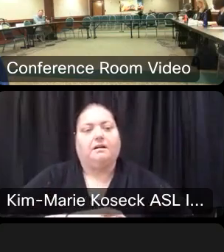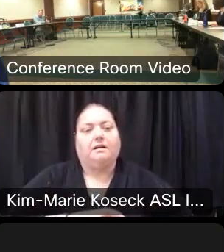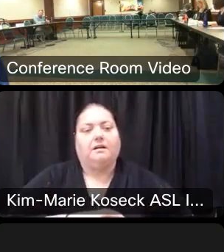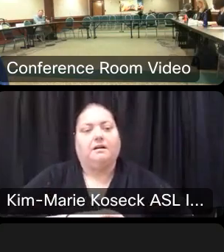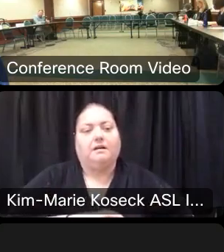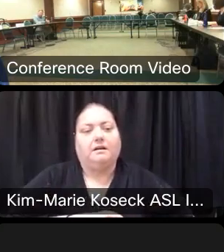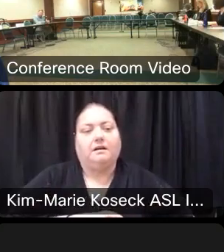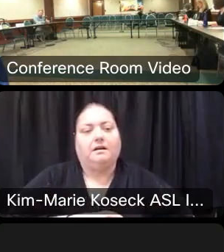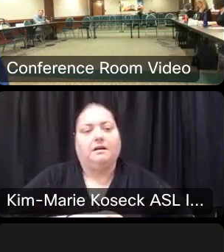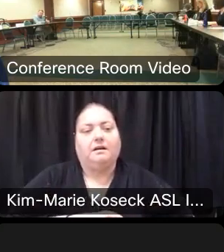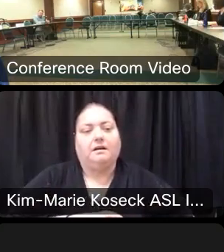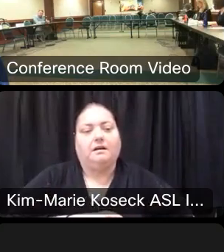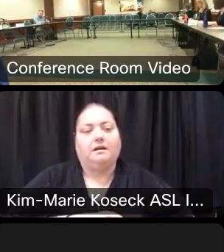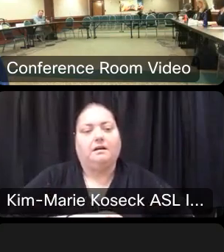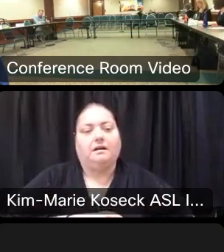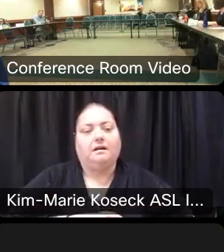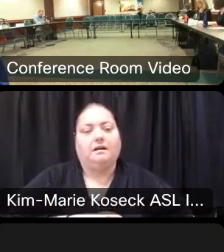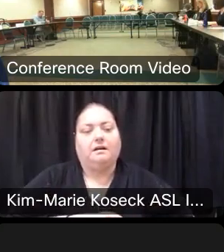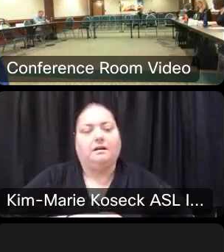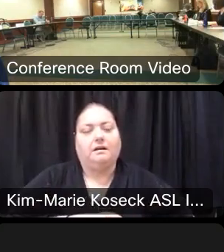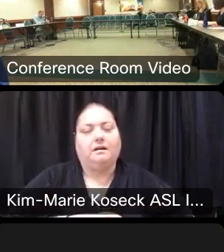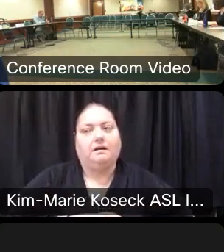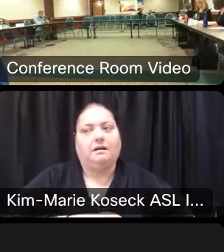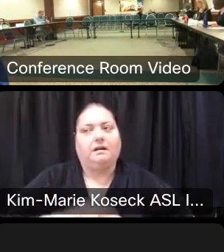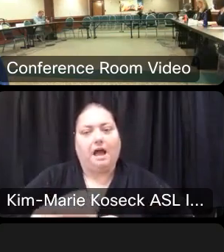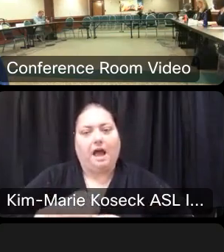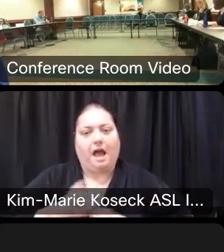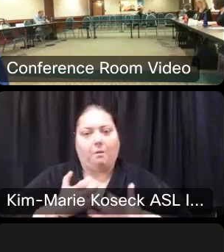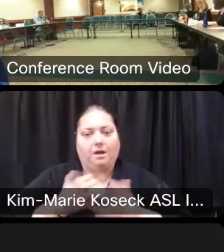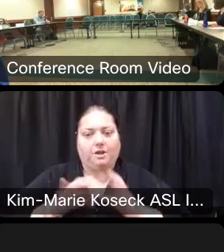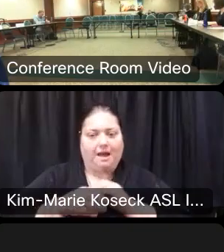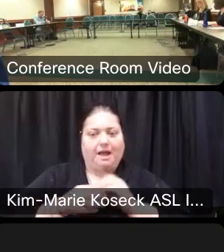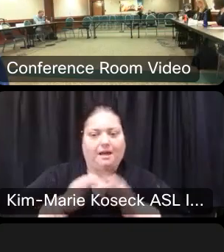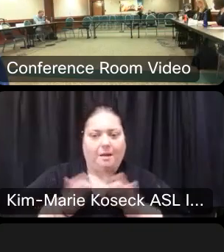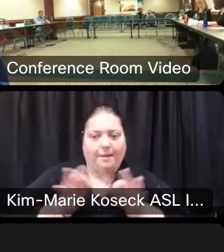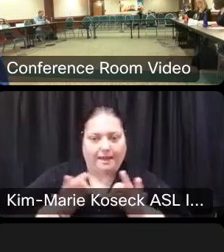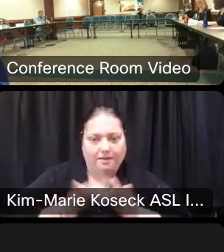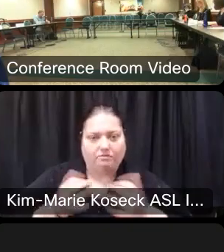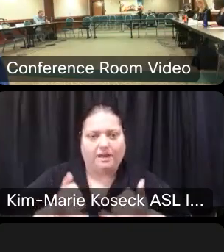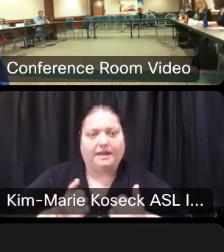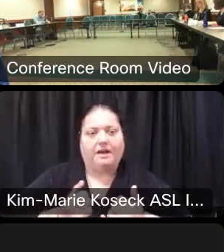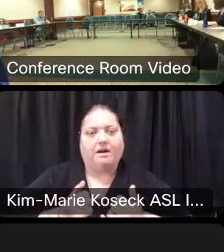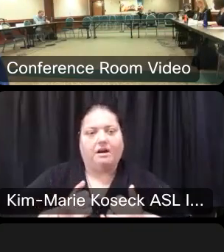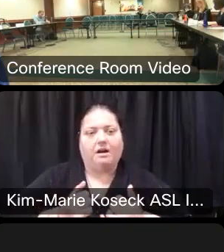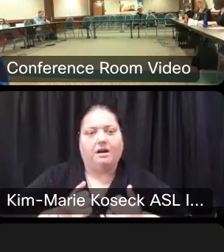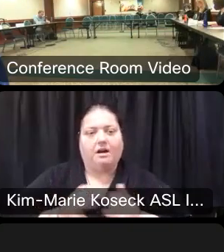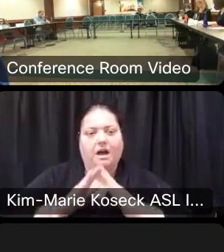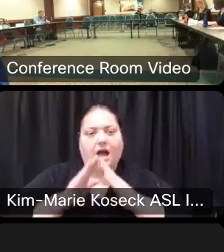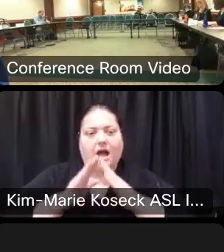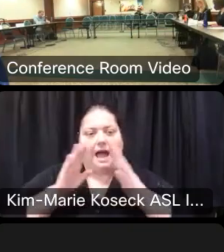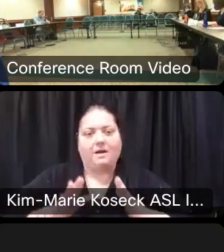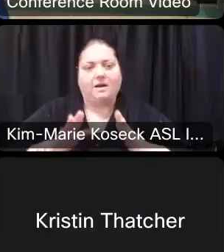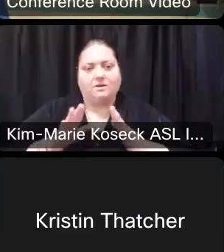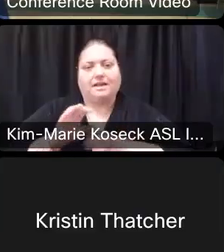also want to um put in my 2 cents. Right now, I'm living in a housing